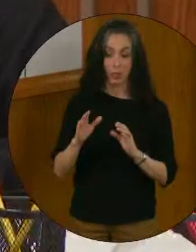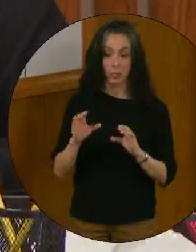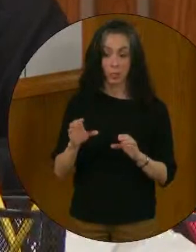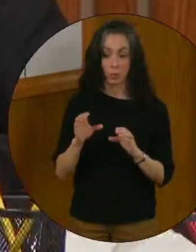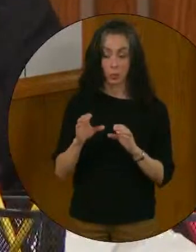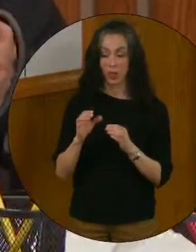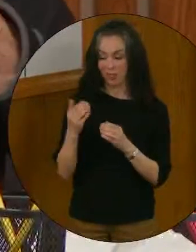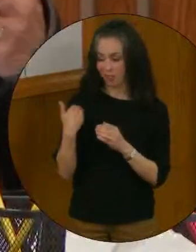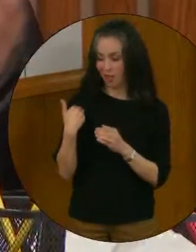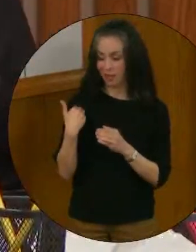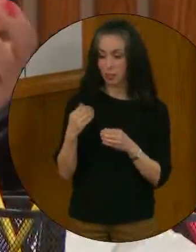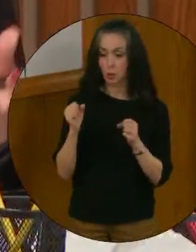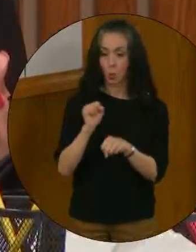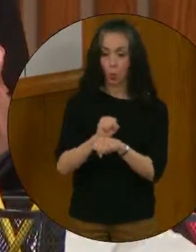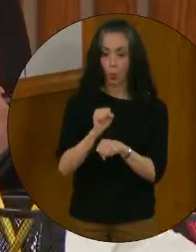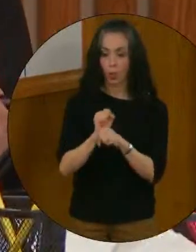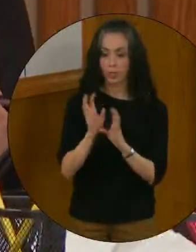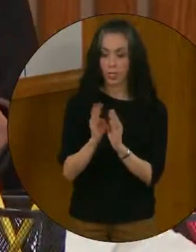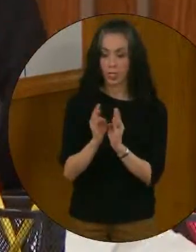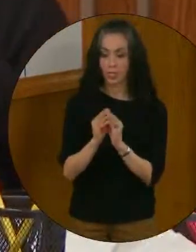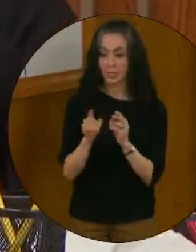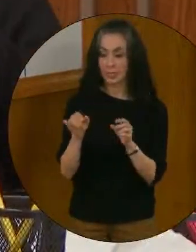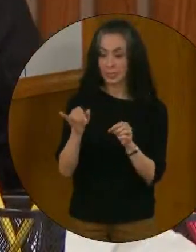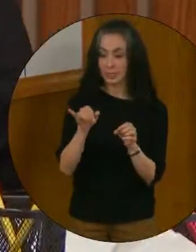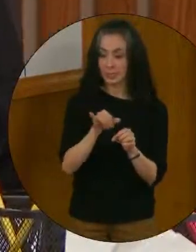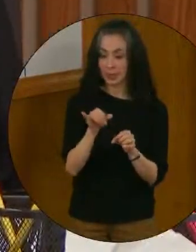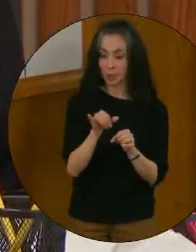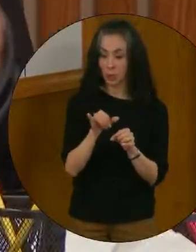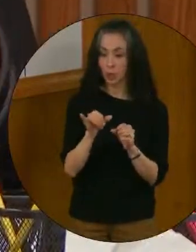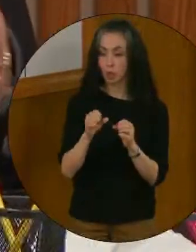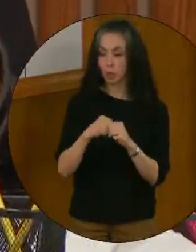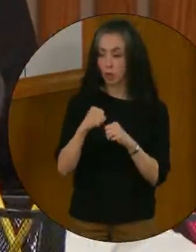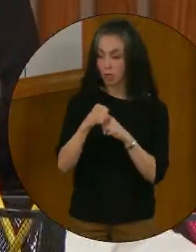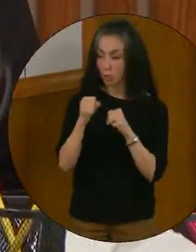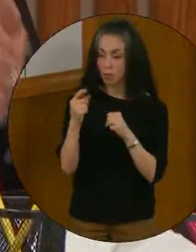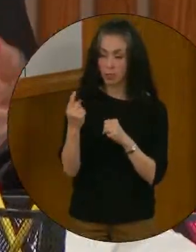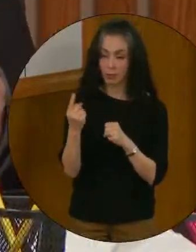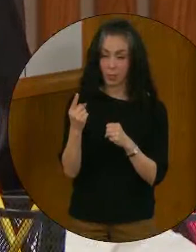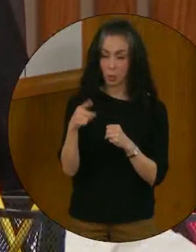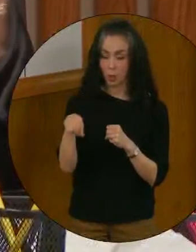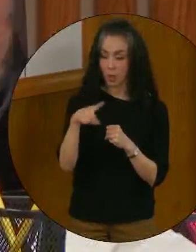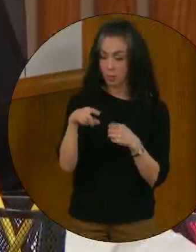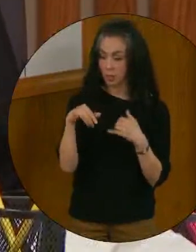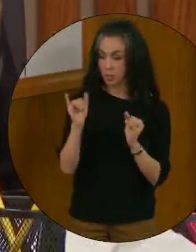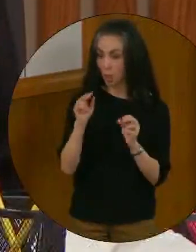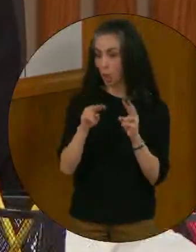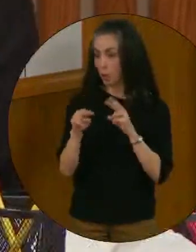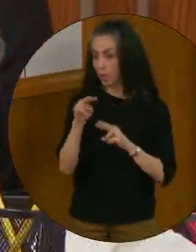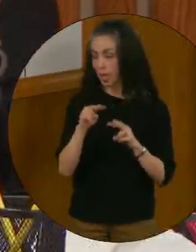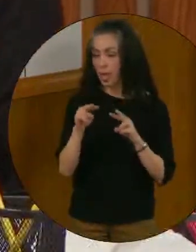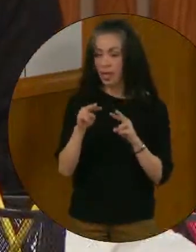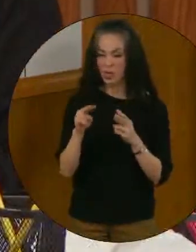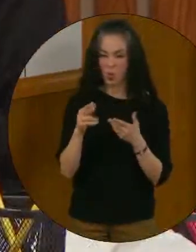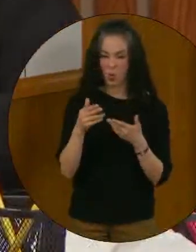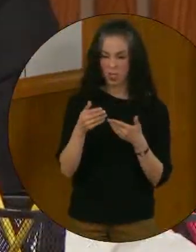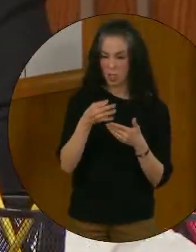work session, that we would have like a similar structure? Or is that something you guys are still like looking at, or too soon, or?